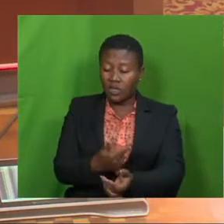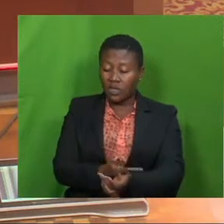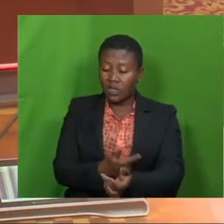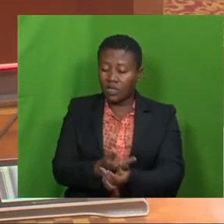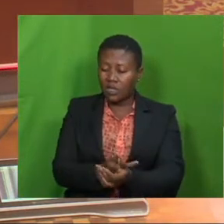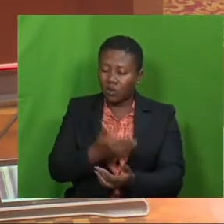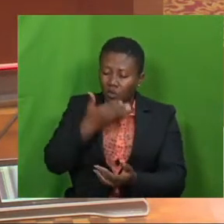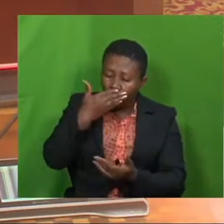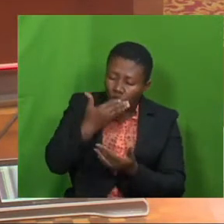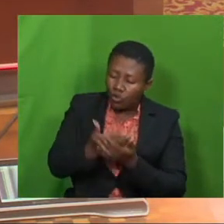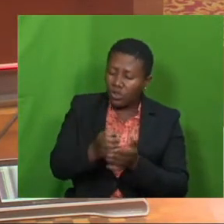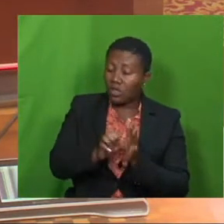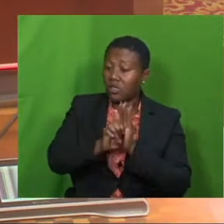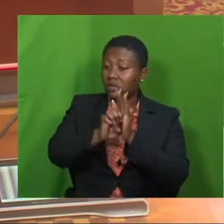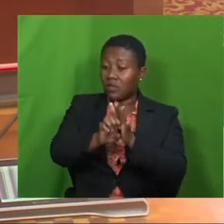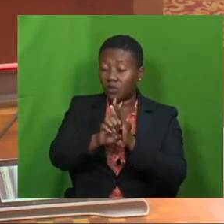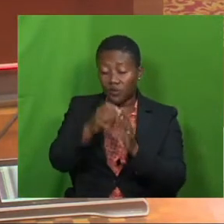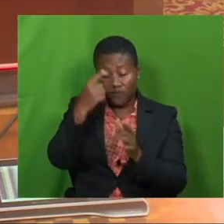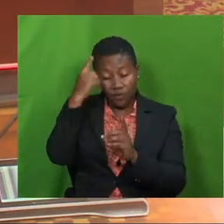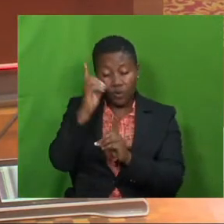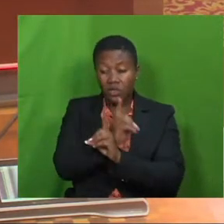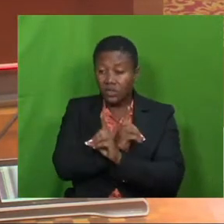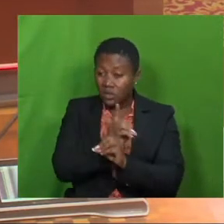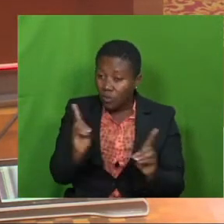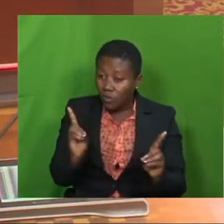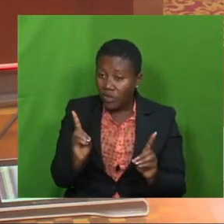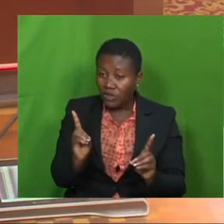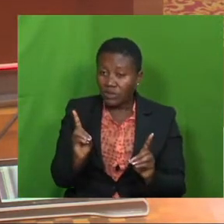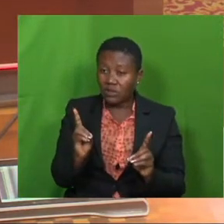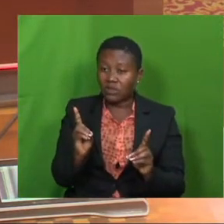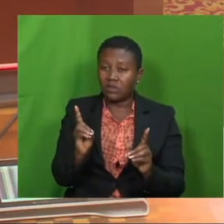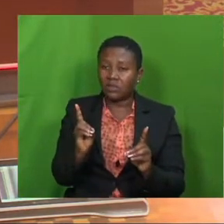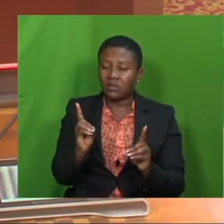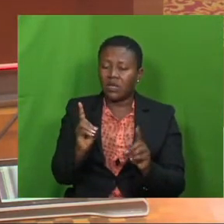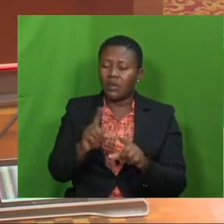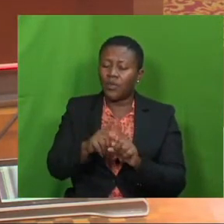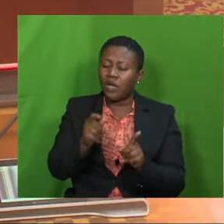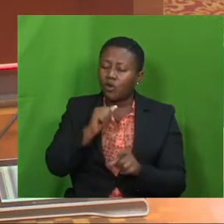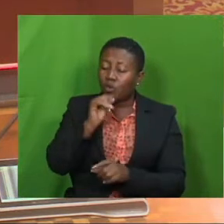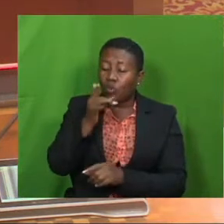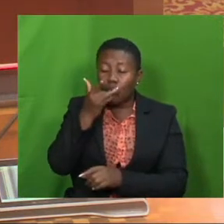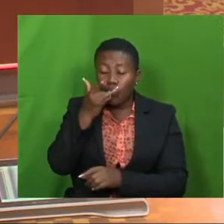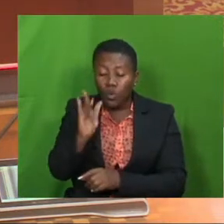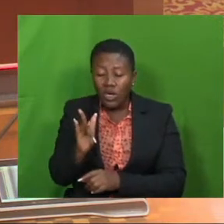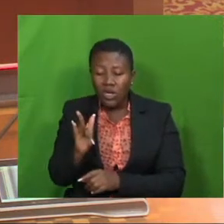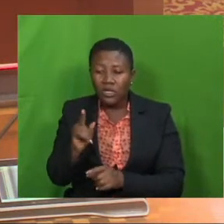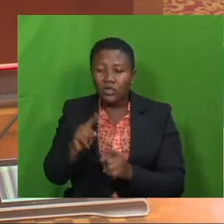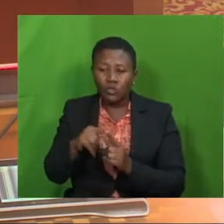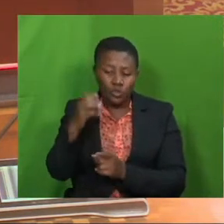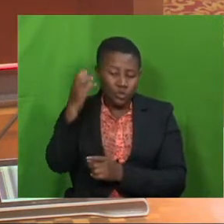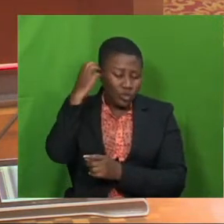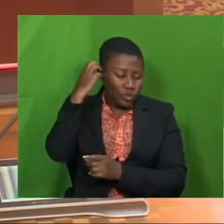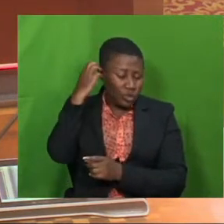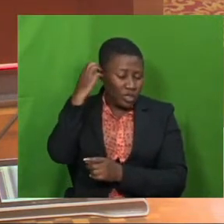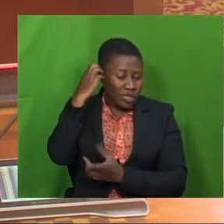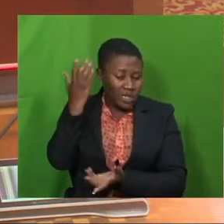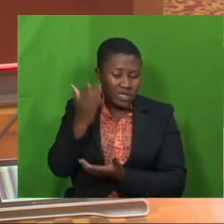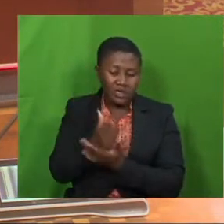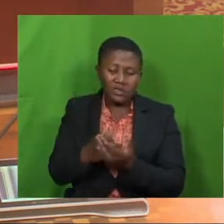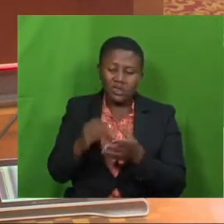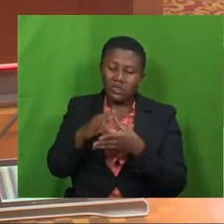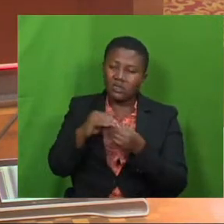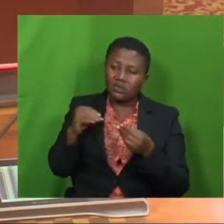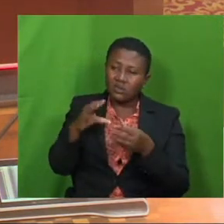of a mature democracy. It is rather most unfortunate to hear statements of instability in